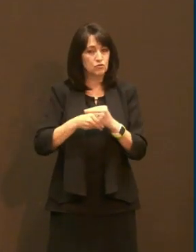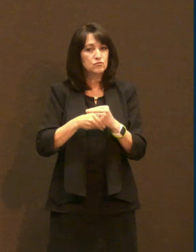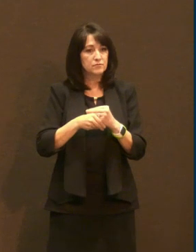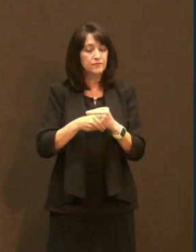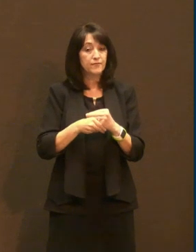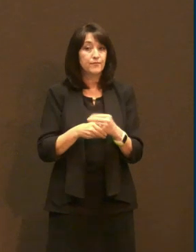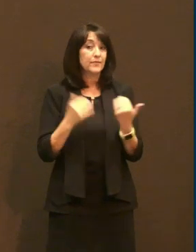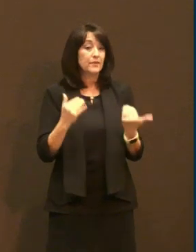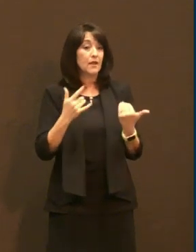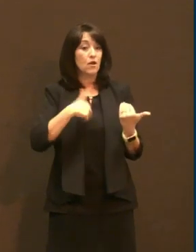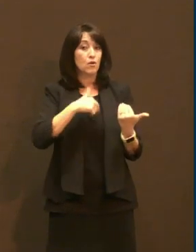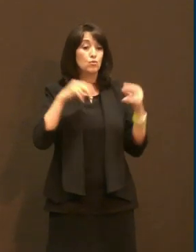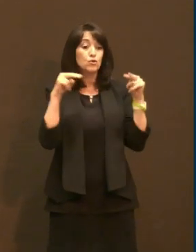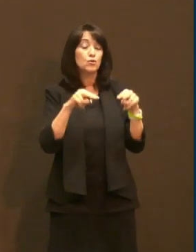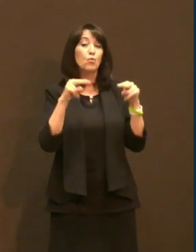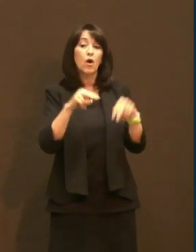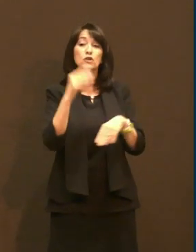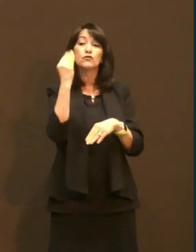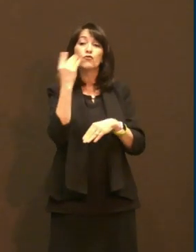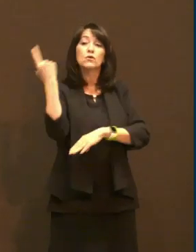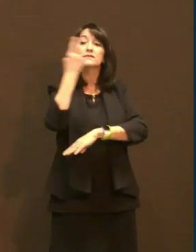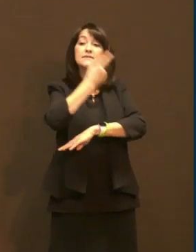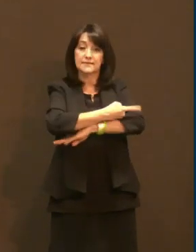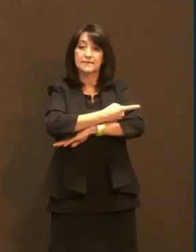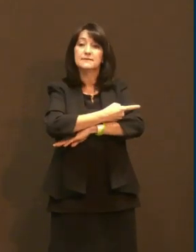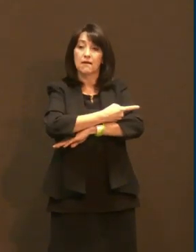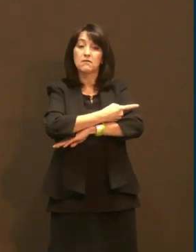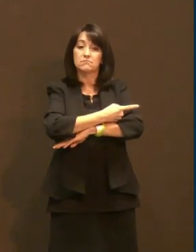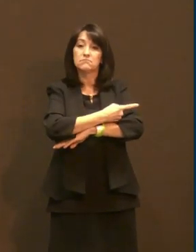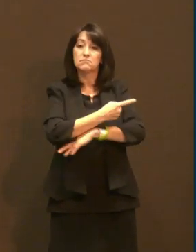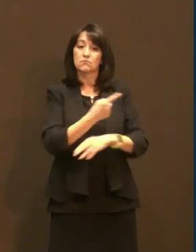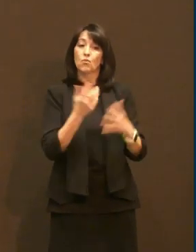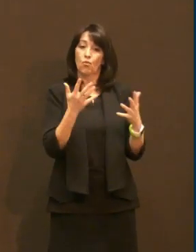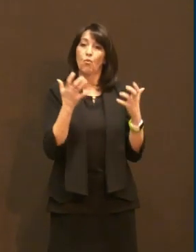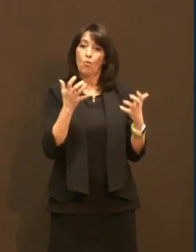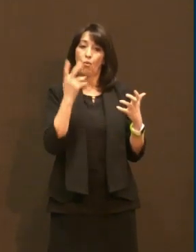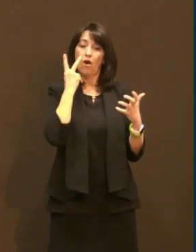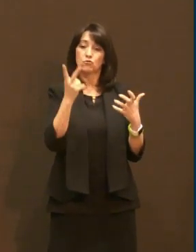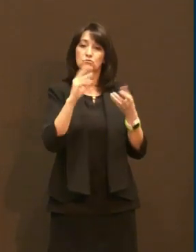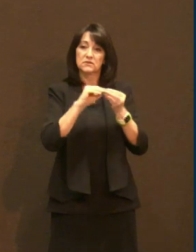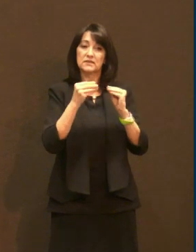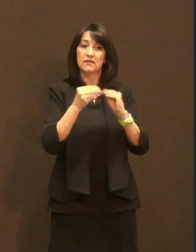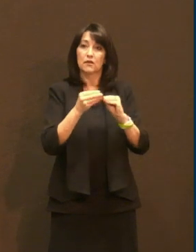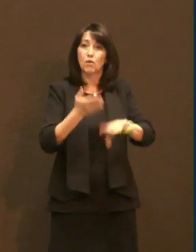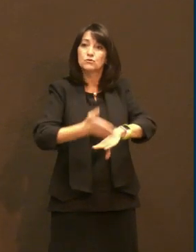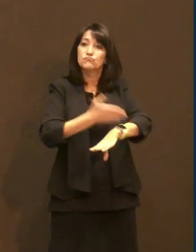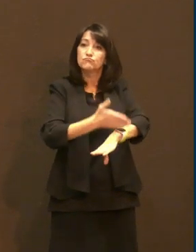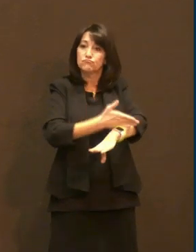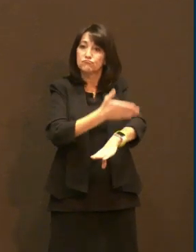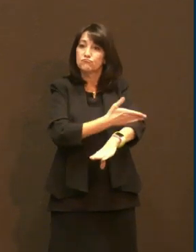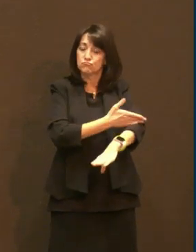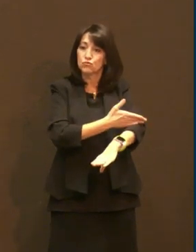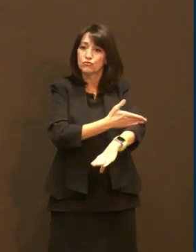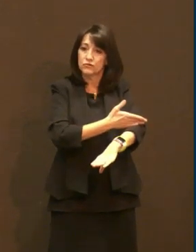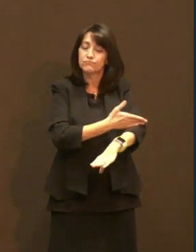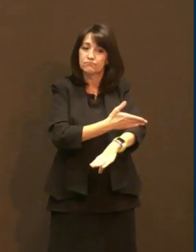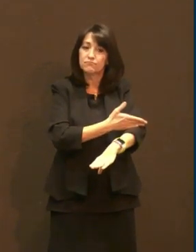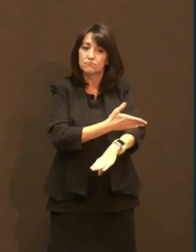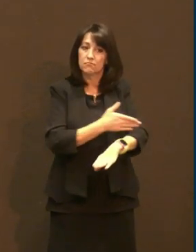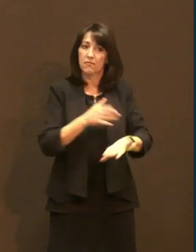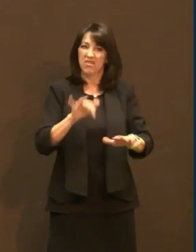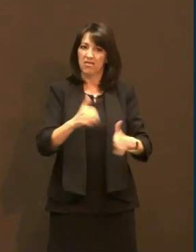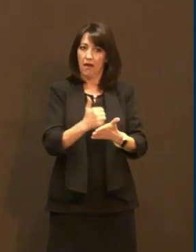14-day trends are trending in a positive direction, which gives us some level of